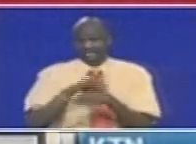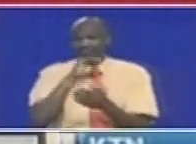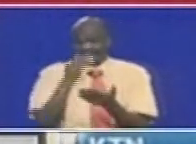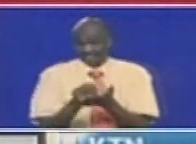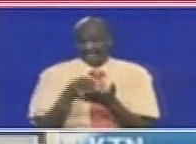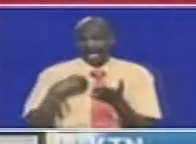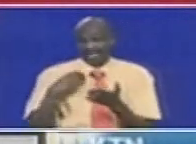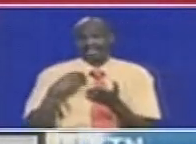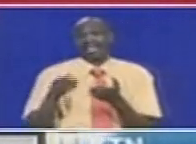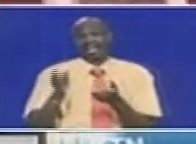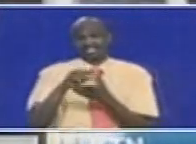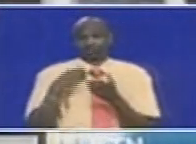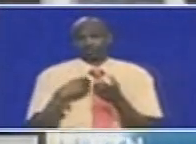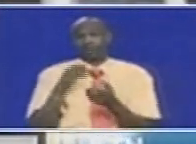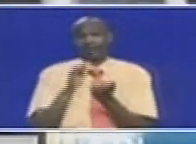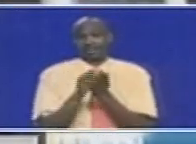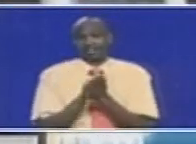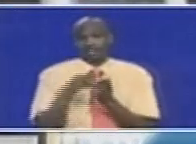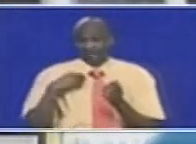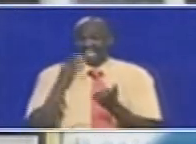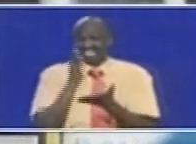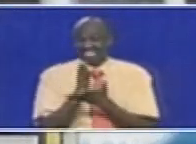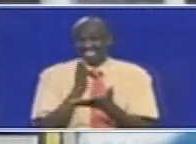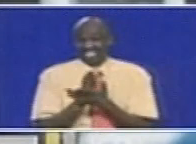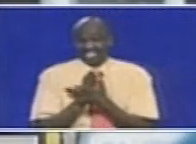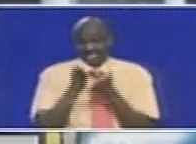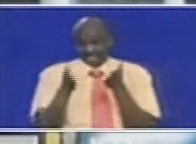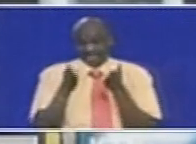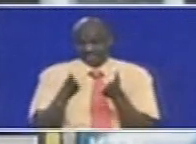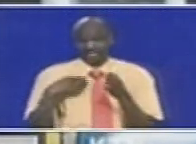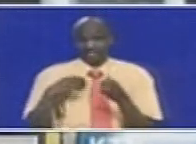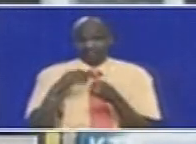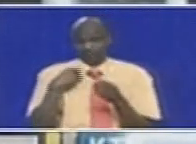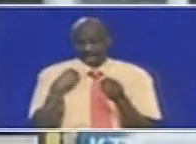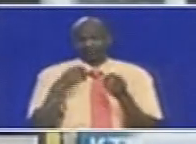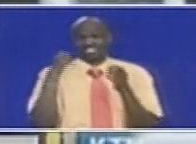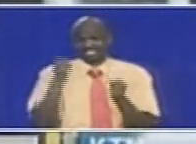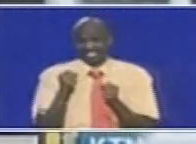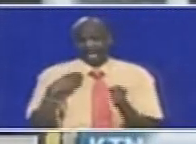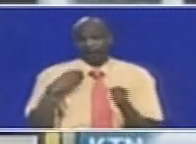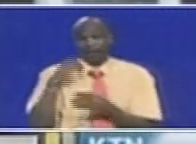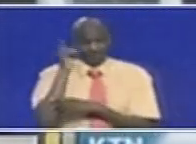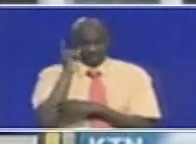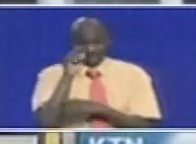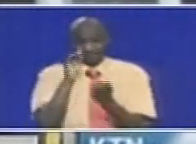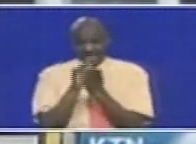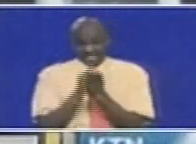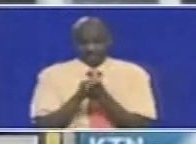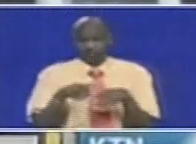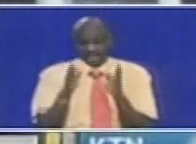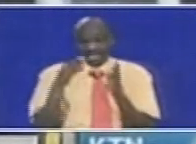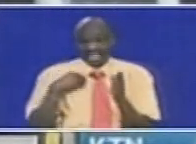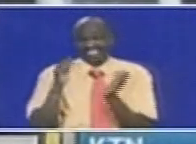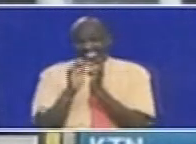and access to the bank. So we are really currently in the middle of strengthening our mobile banking platform, our